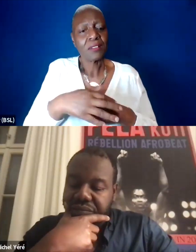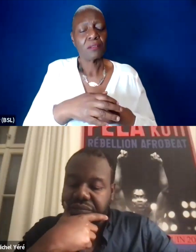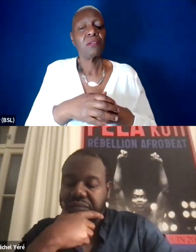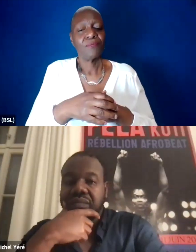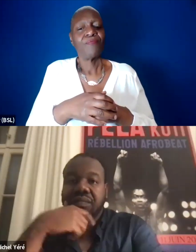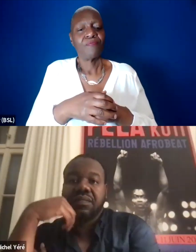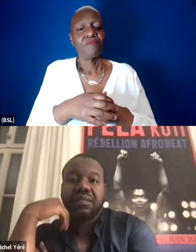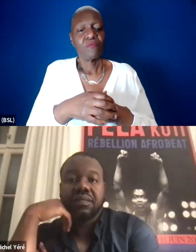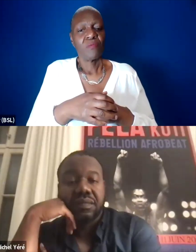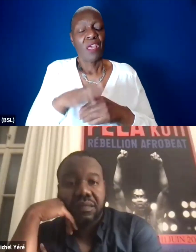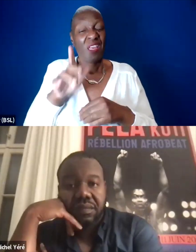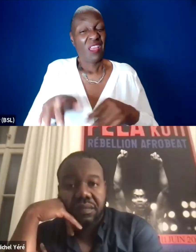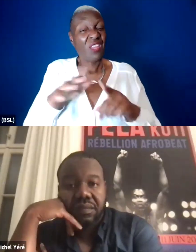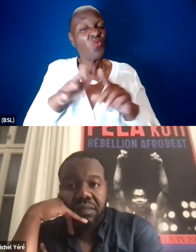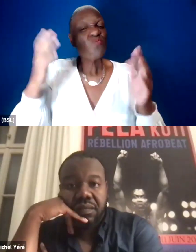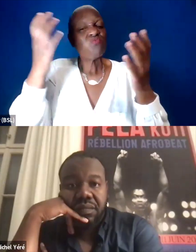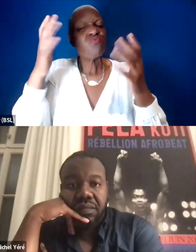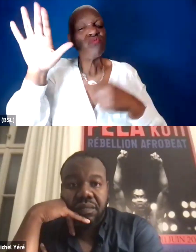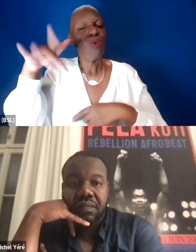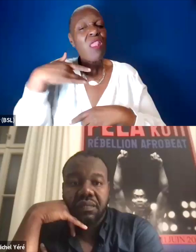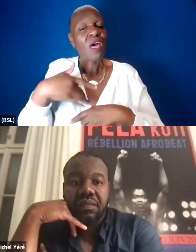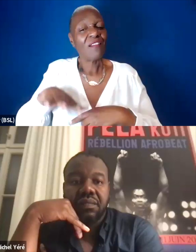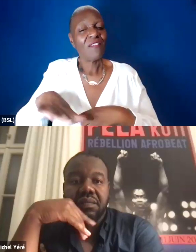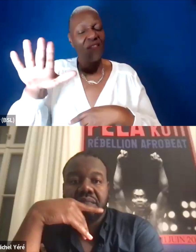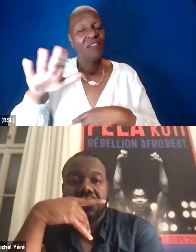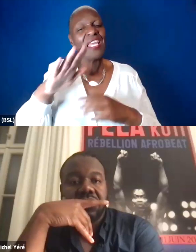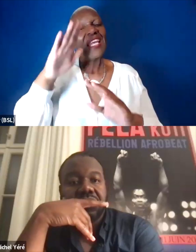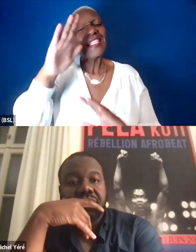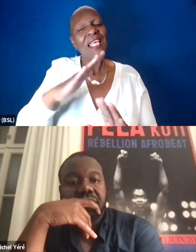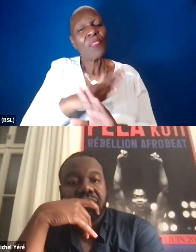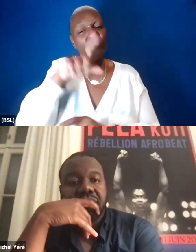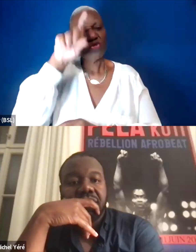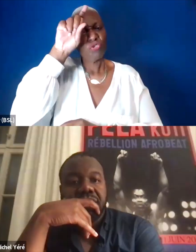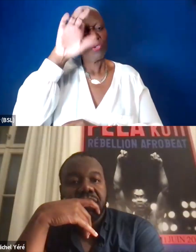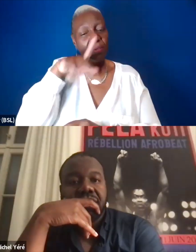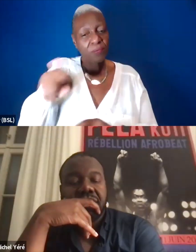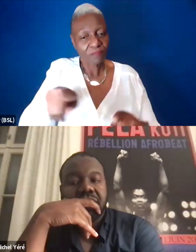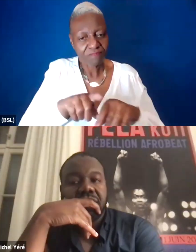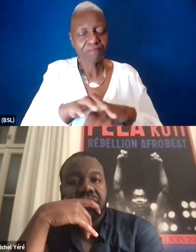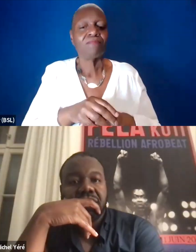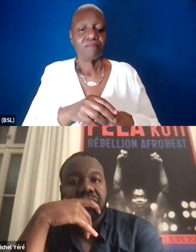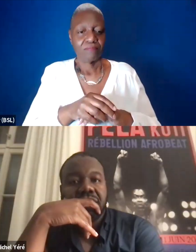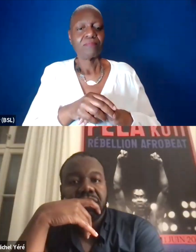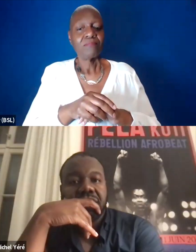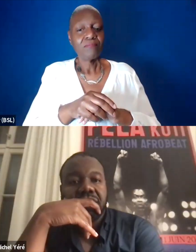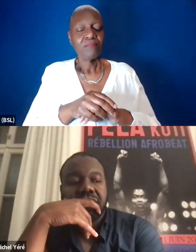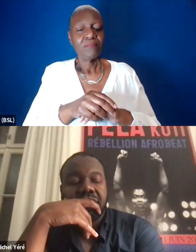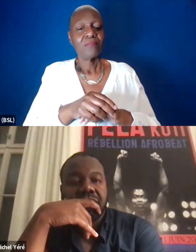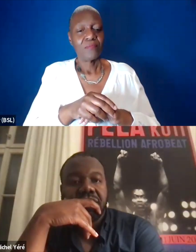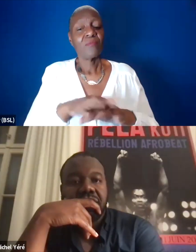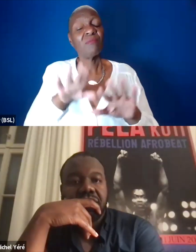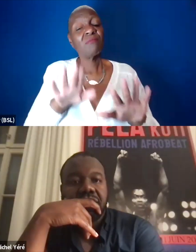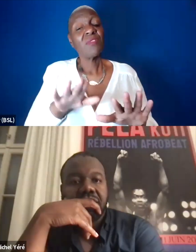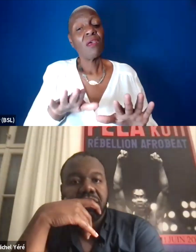into a rural life in South Central Turkey, so in a place called Adıyaman. He